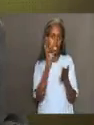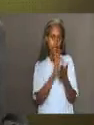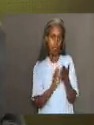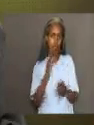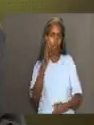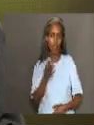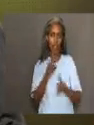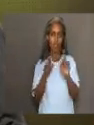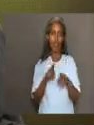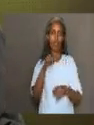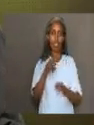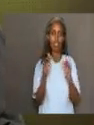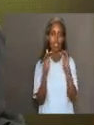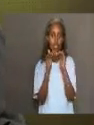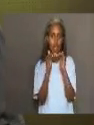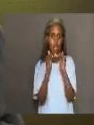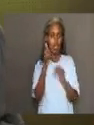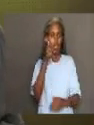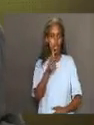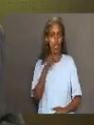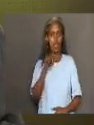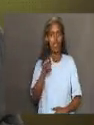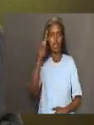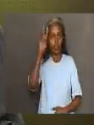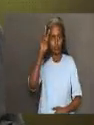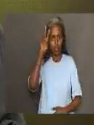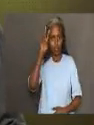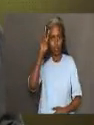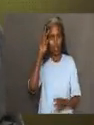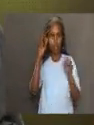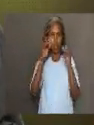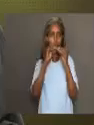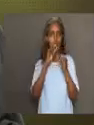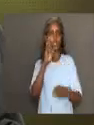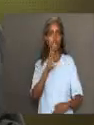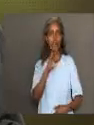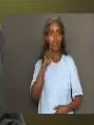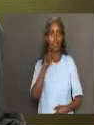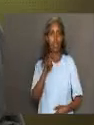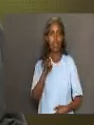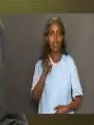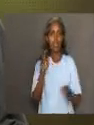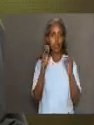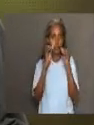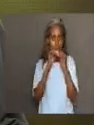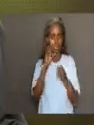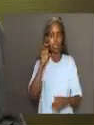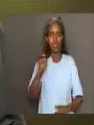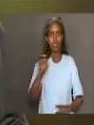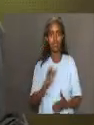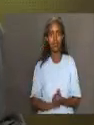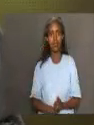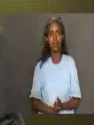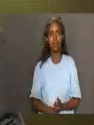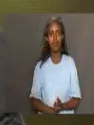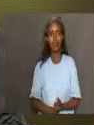the form f of x equals ax squared plus bx